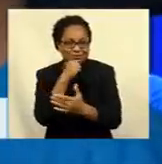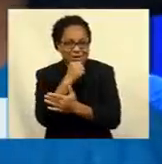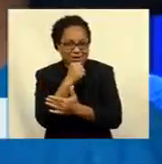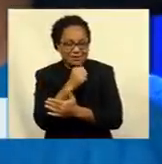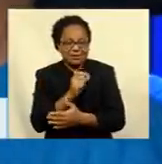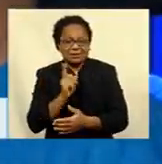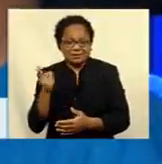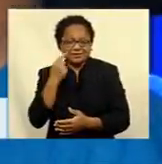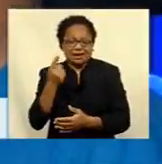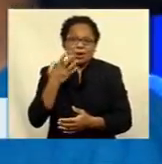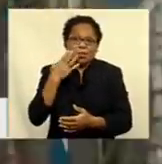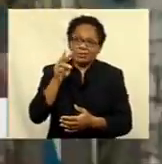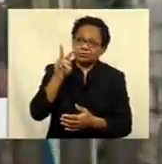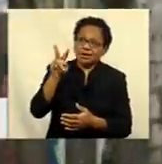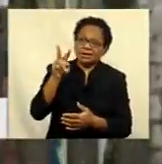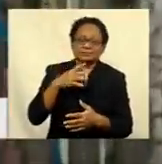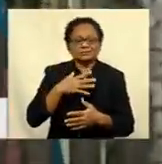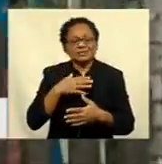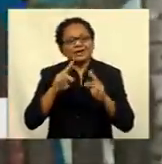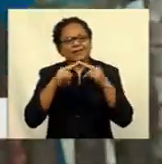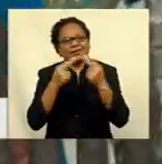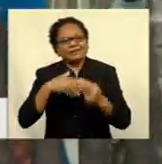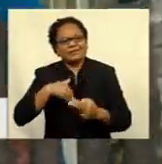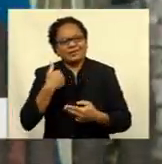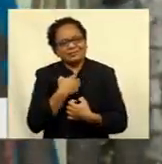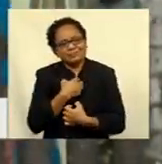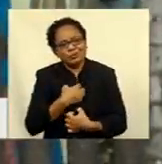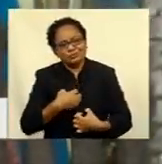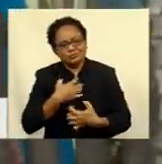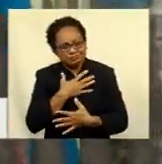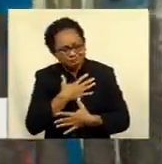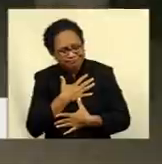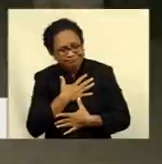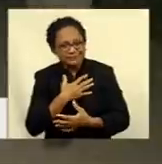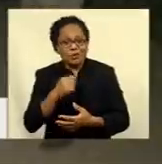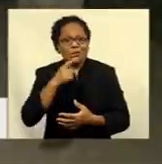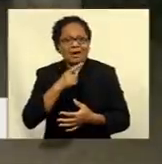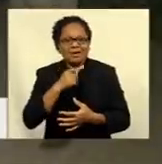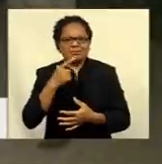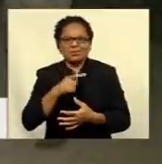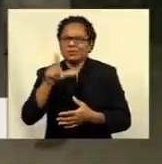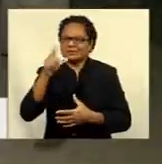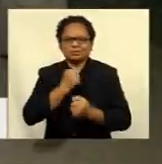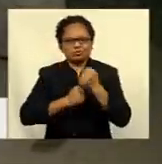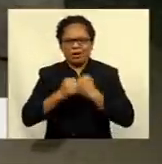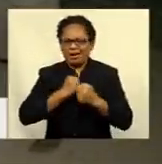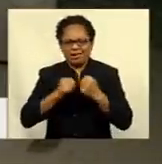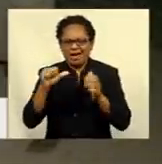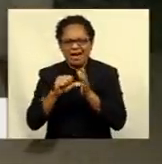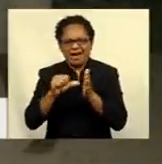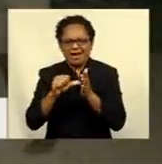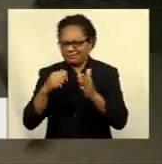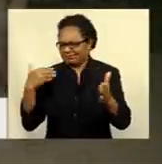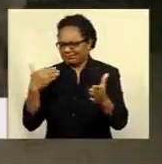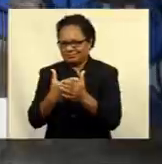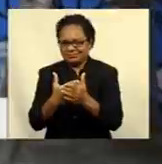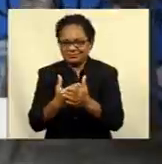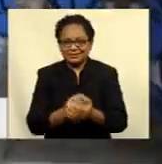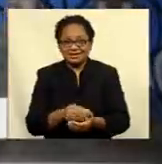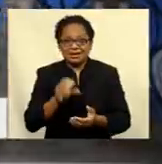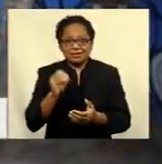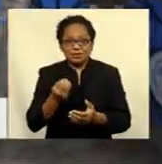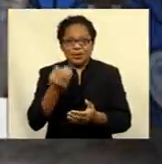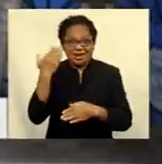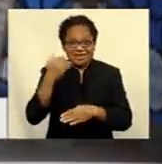an emotional moment for their family as the journey has been tough. The Nderenalangi family also managed to speak to Meli